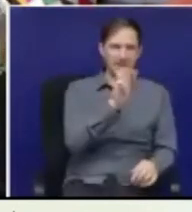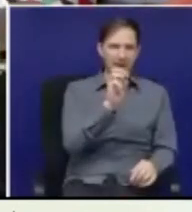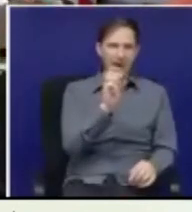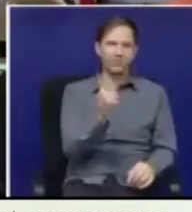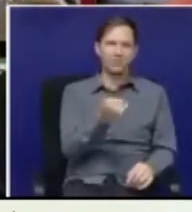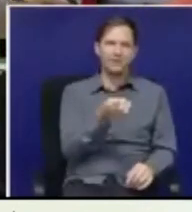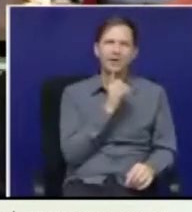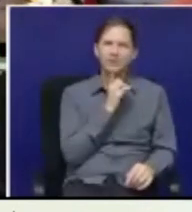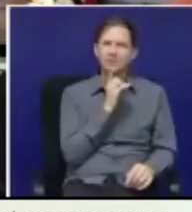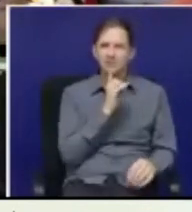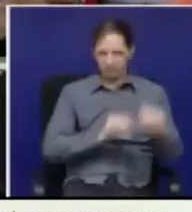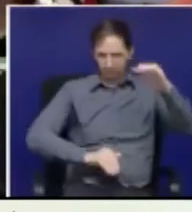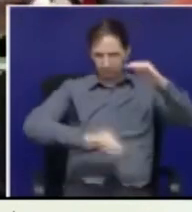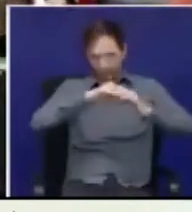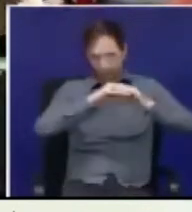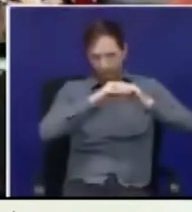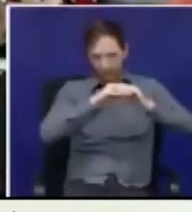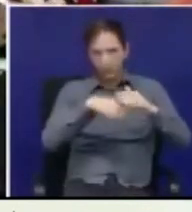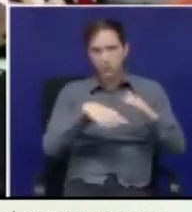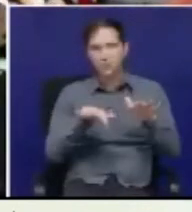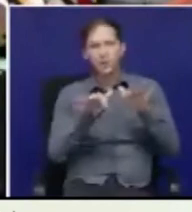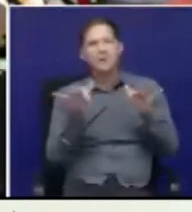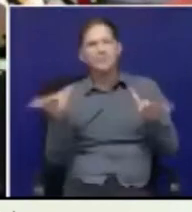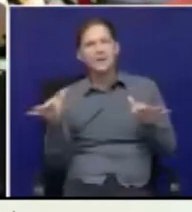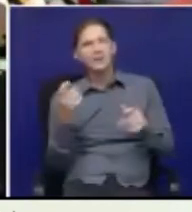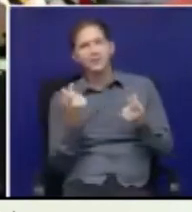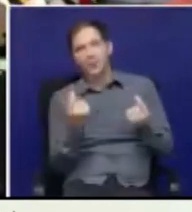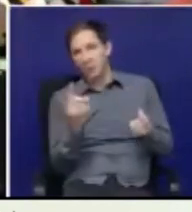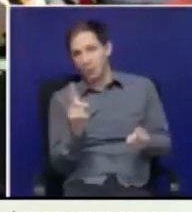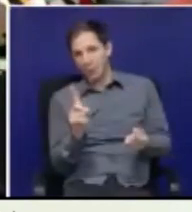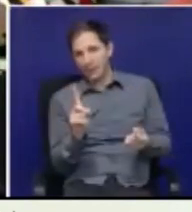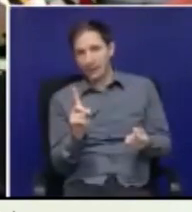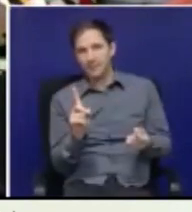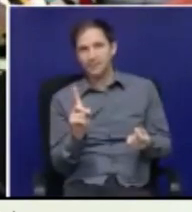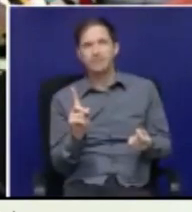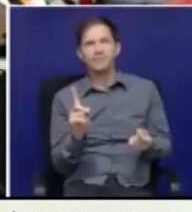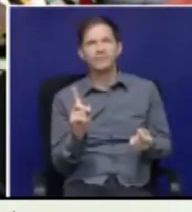What then people do, they issue a tender for